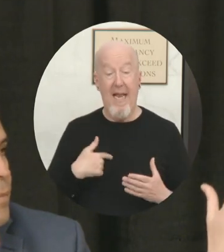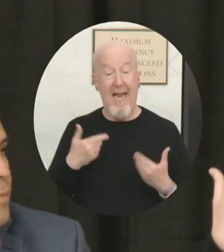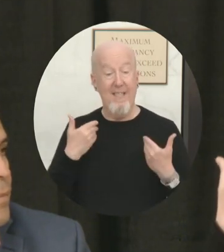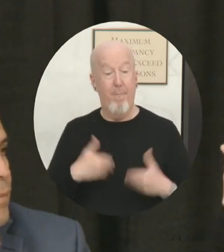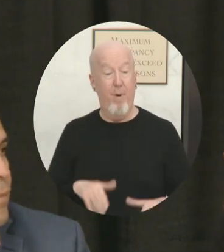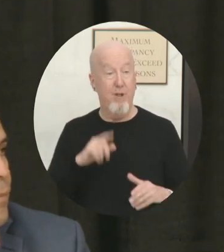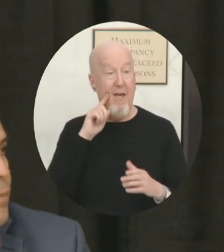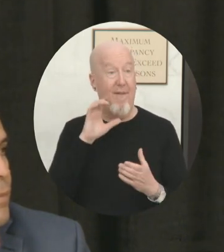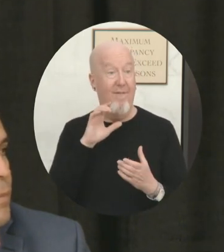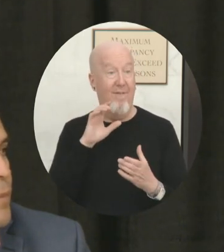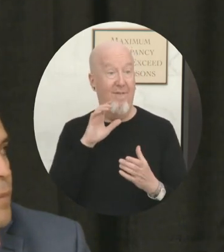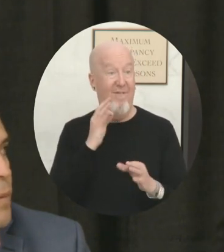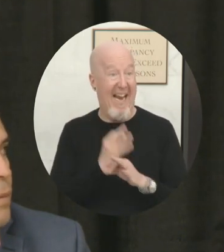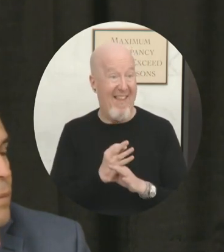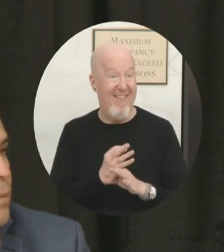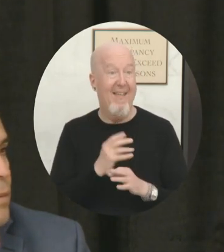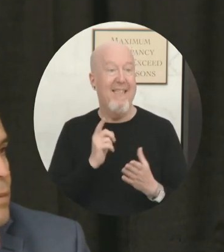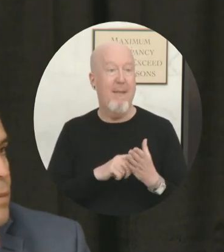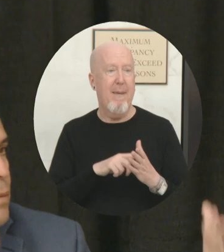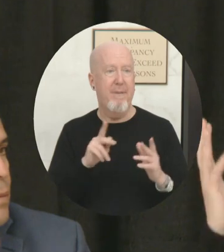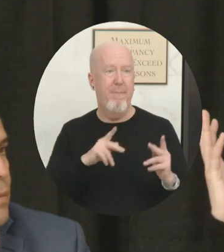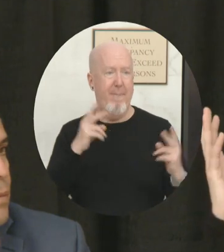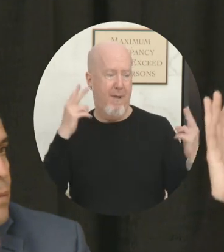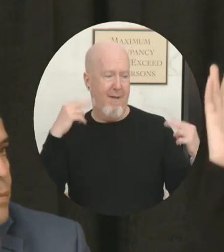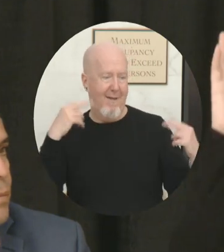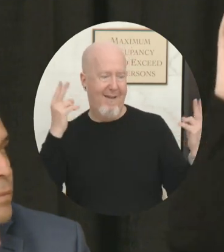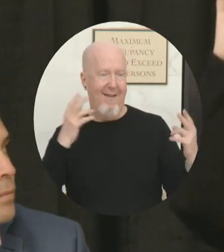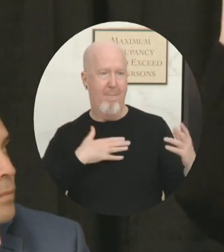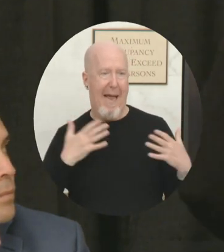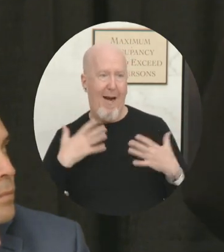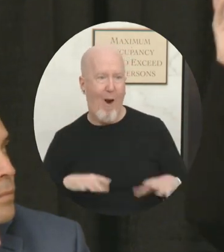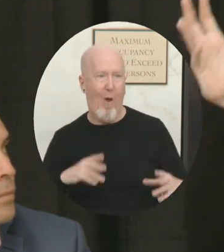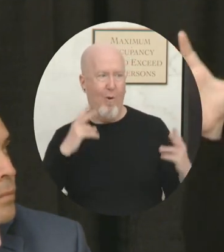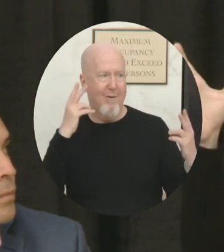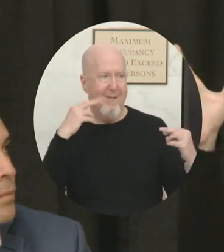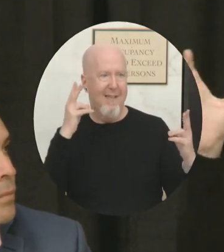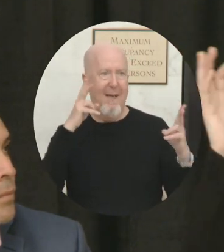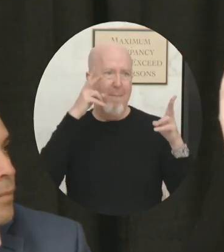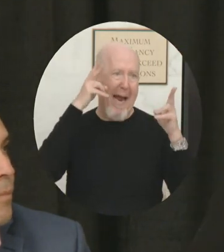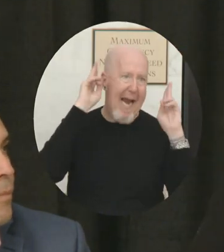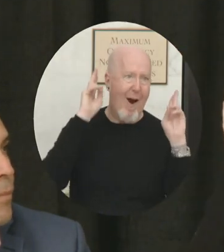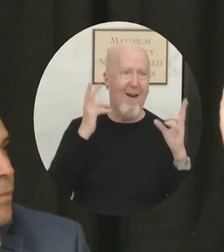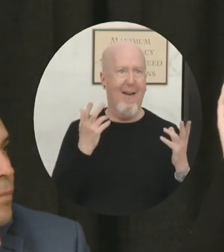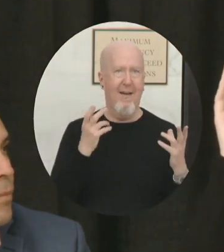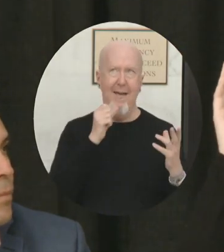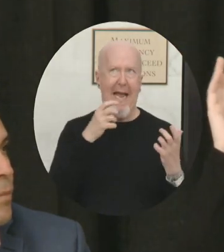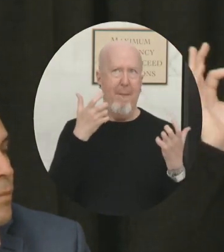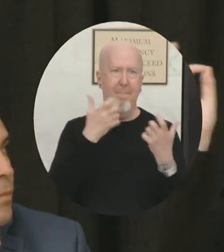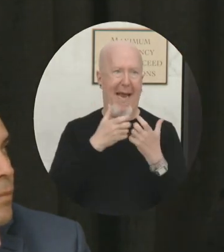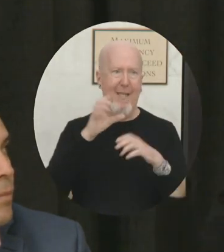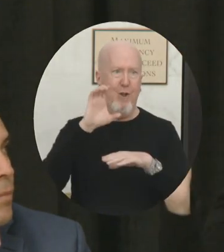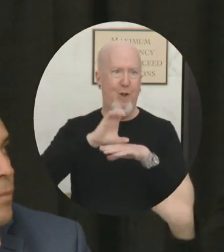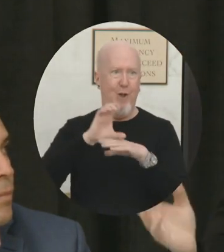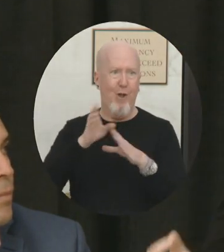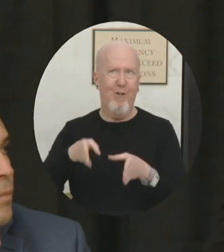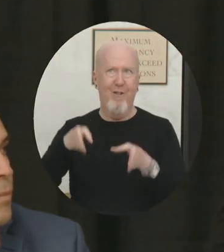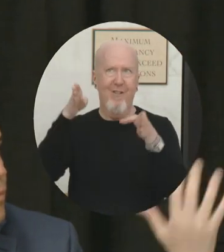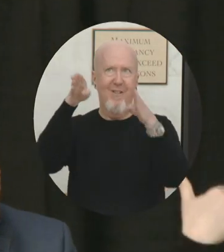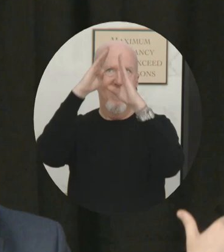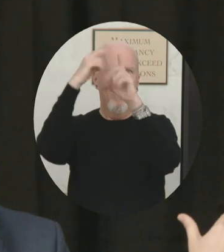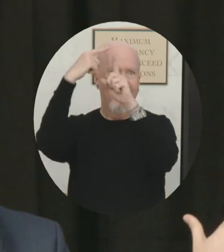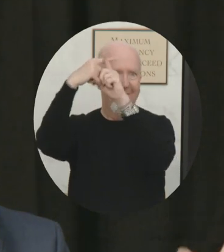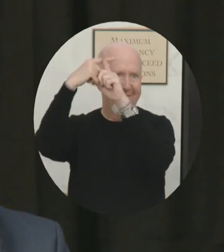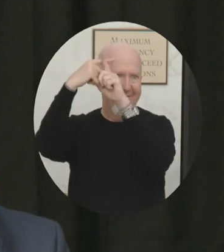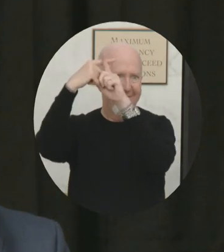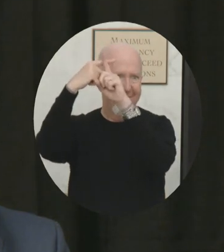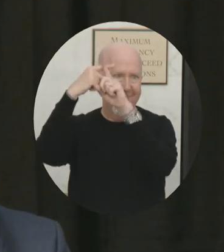sometimes people think my outfit or my haircut or the steeple on a building gives people the idea that